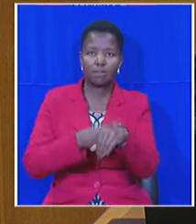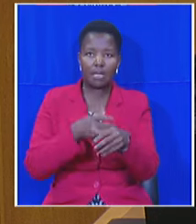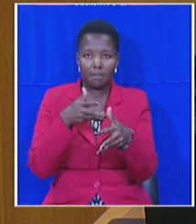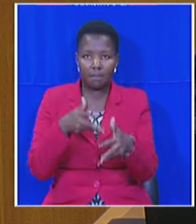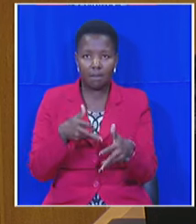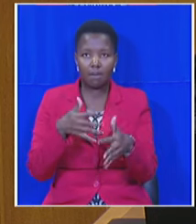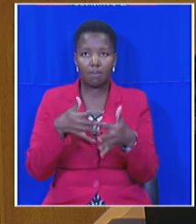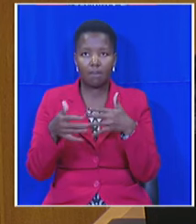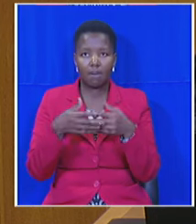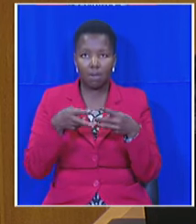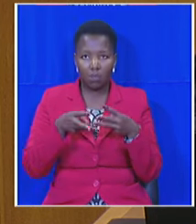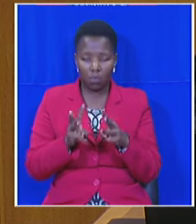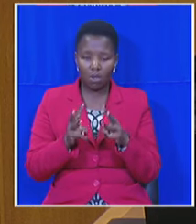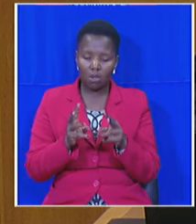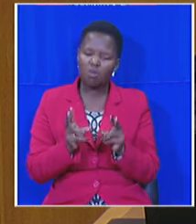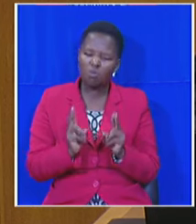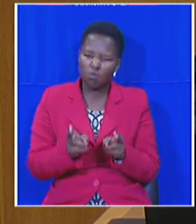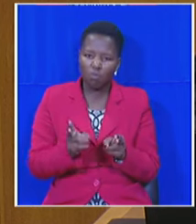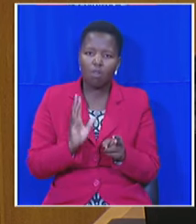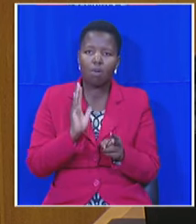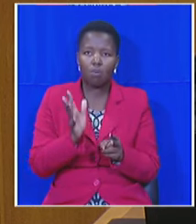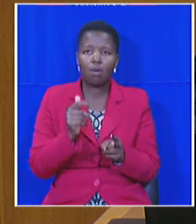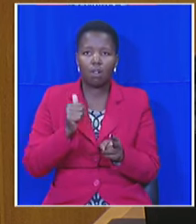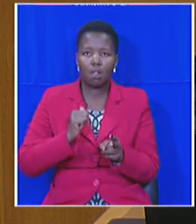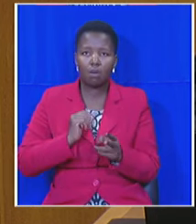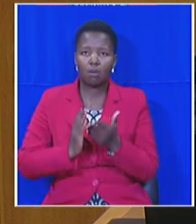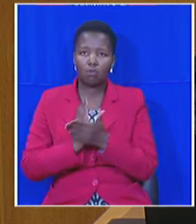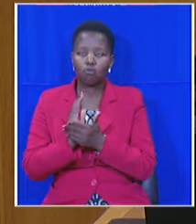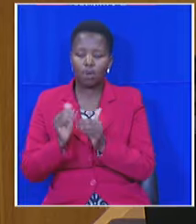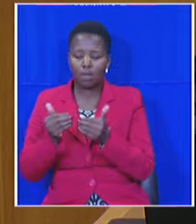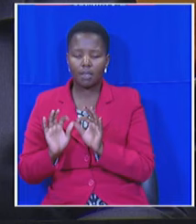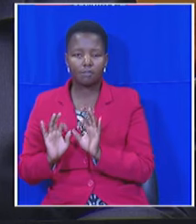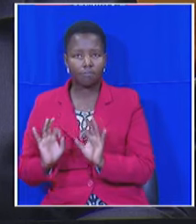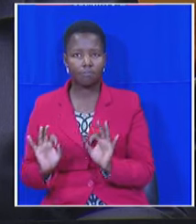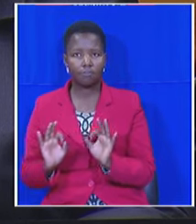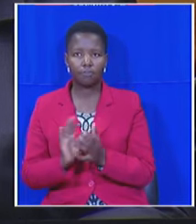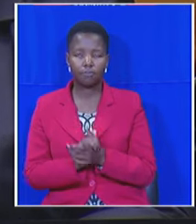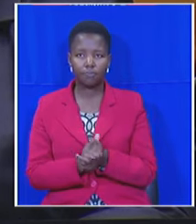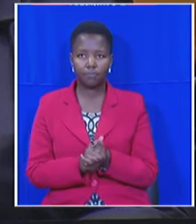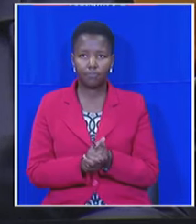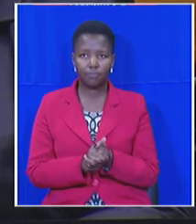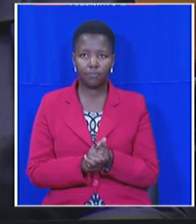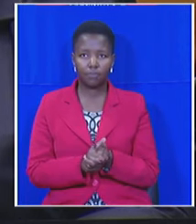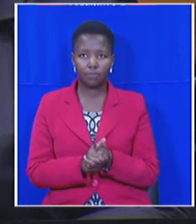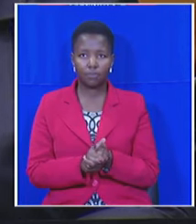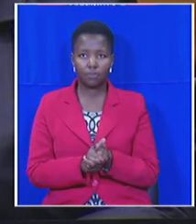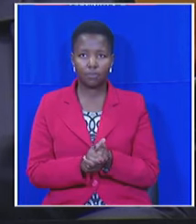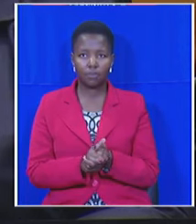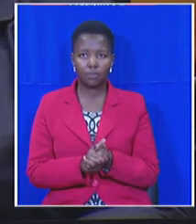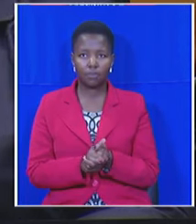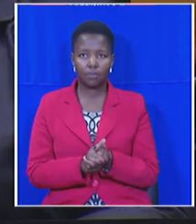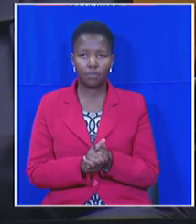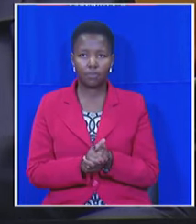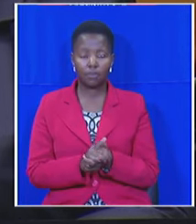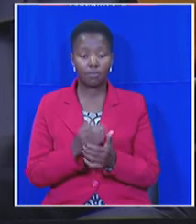in ordinary circumstances, we reserve our rights in this type of matter. Thank you. The Secretary will read